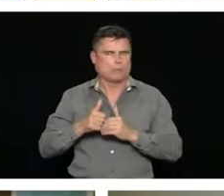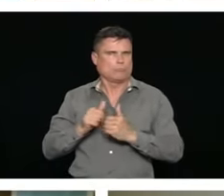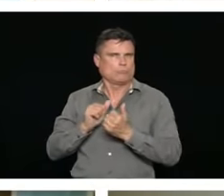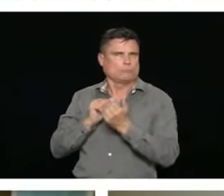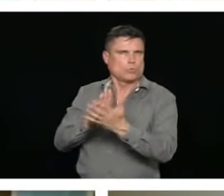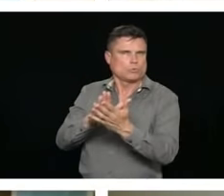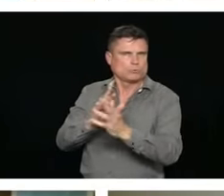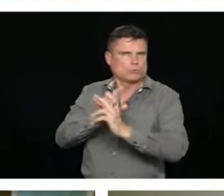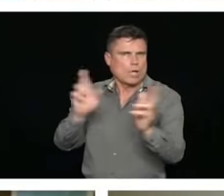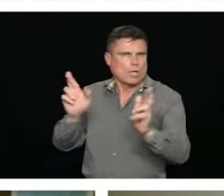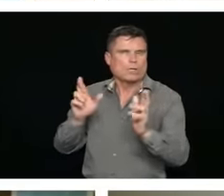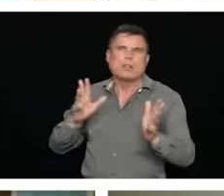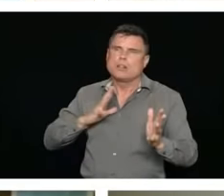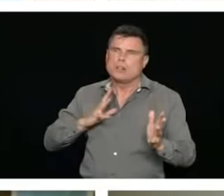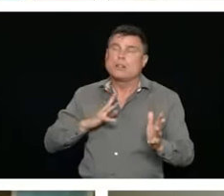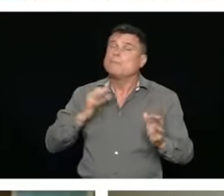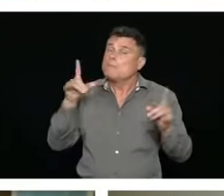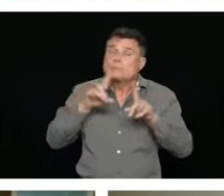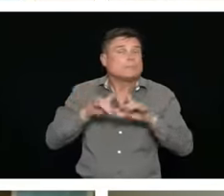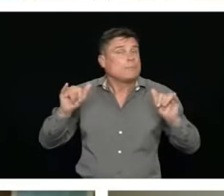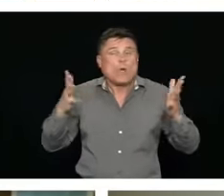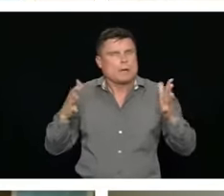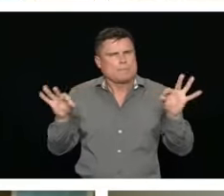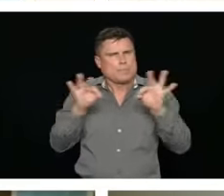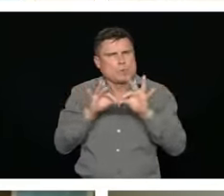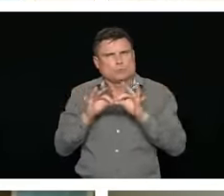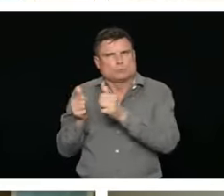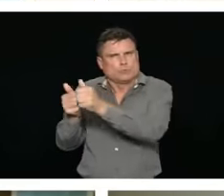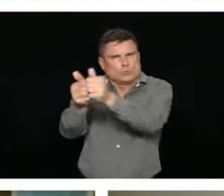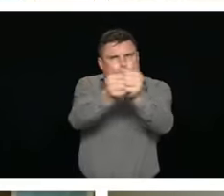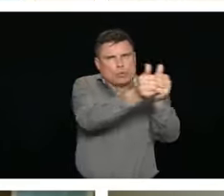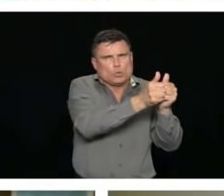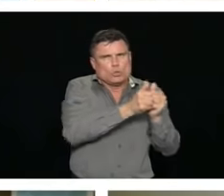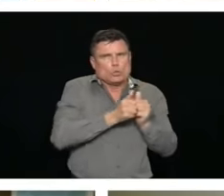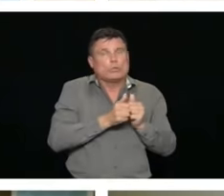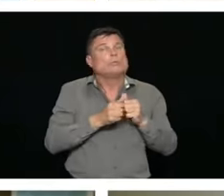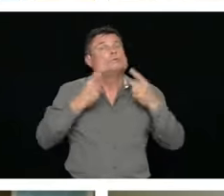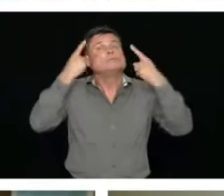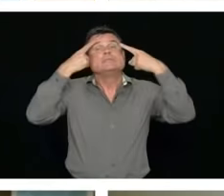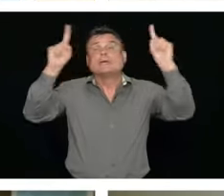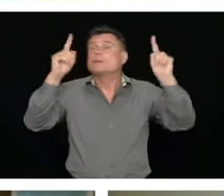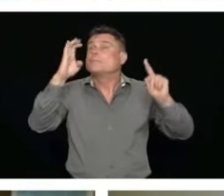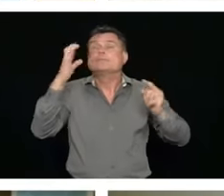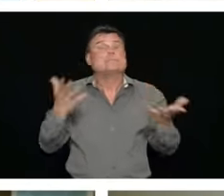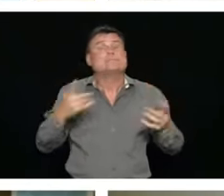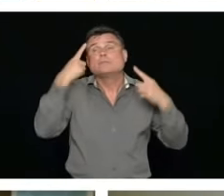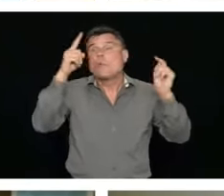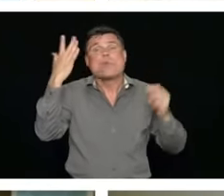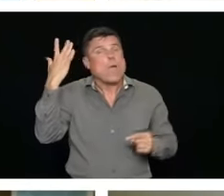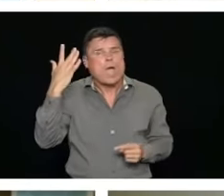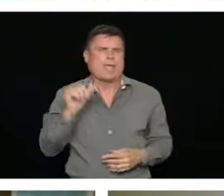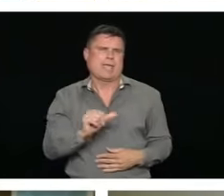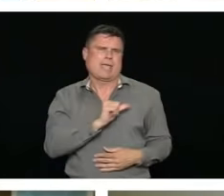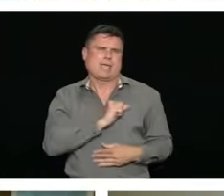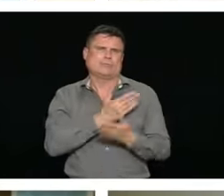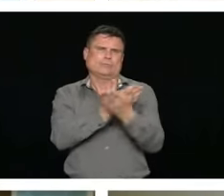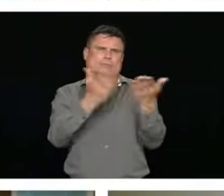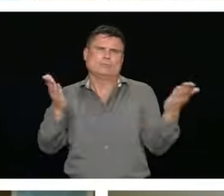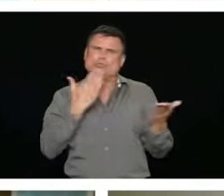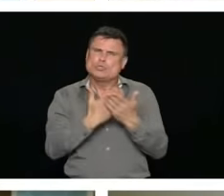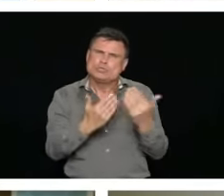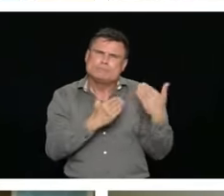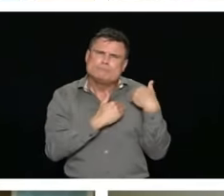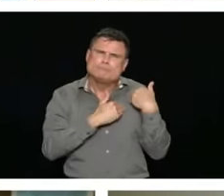that collective responsibility so strongly. And I've also become very confident in the ability of our public health office